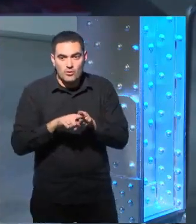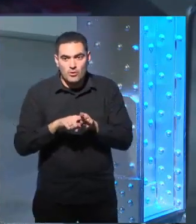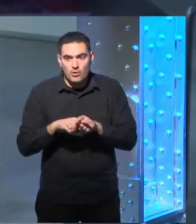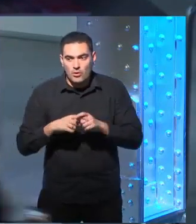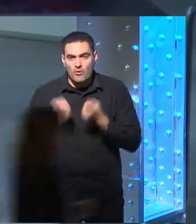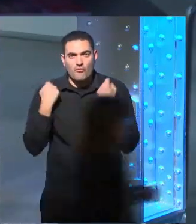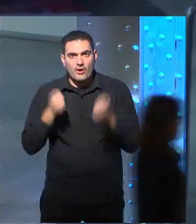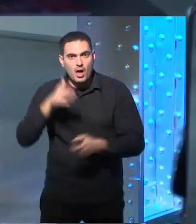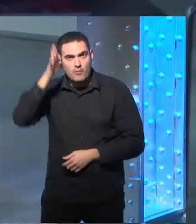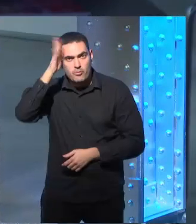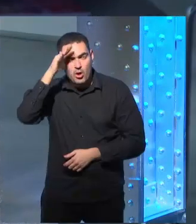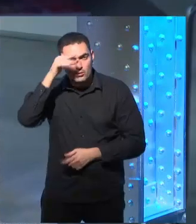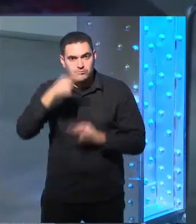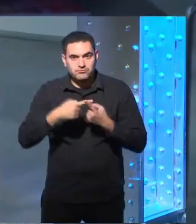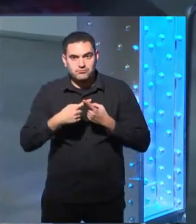labor market because